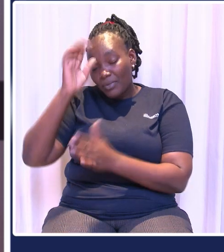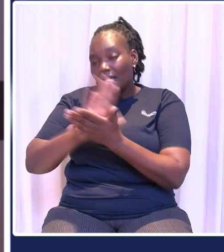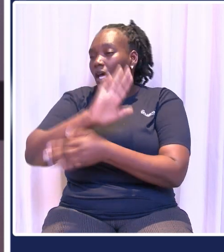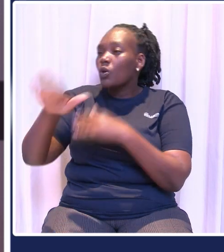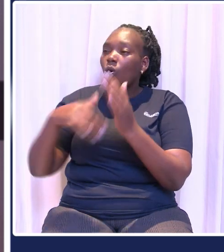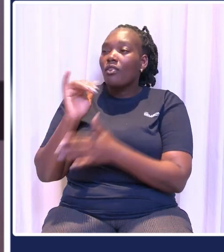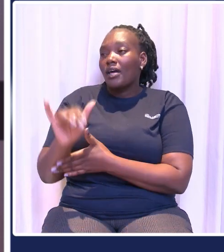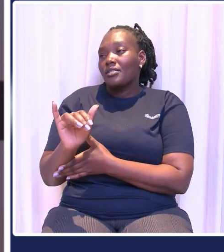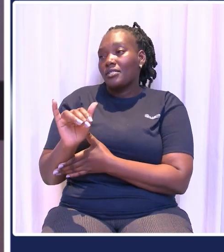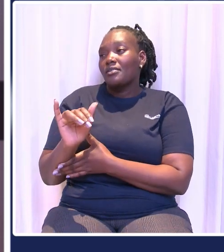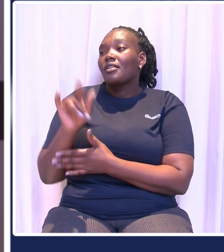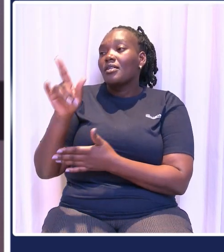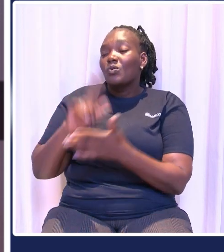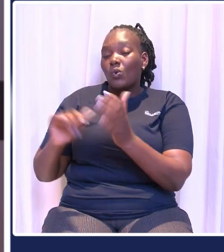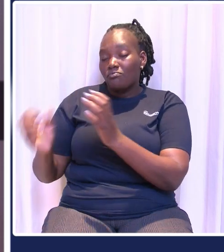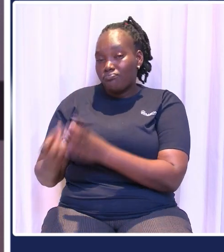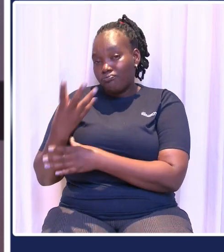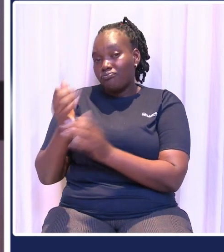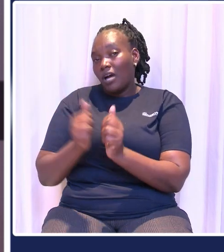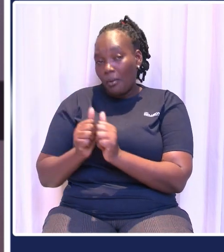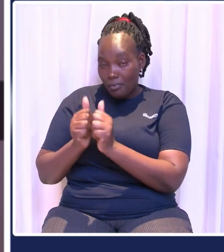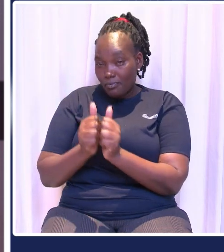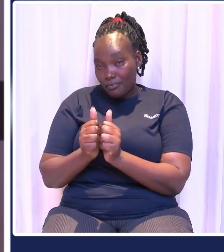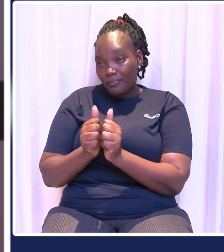the policies come about.